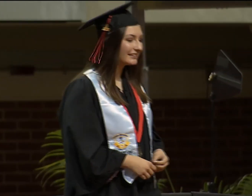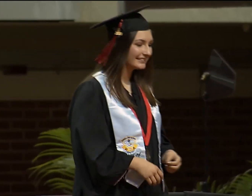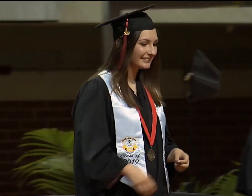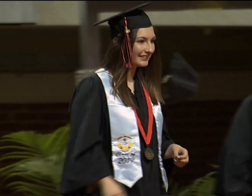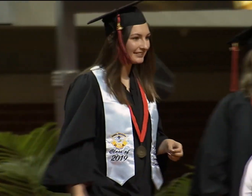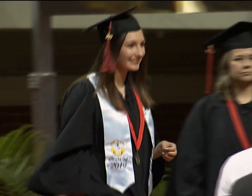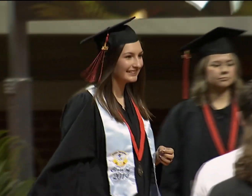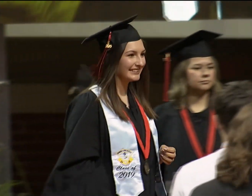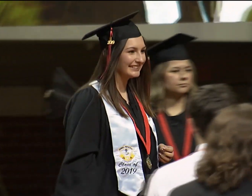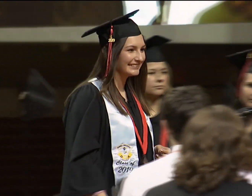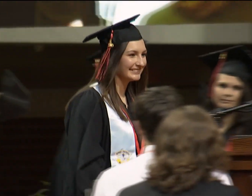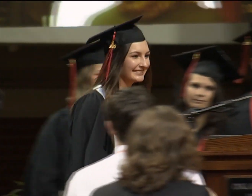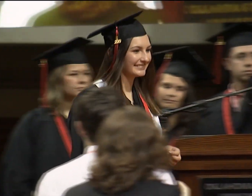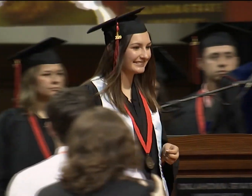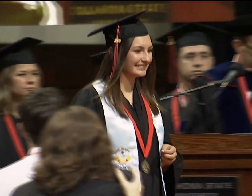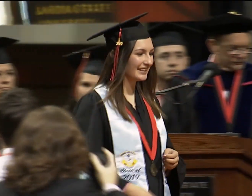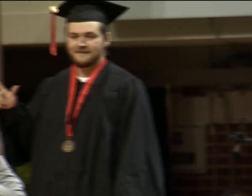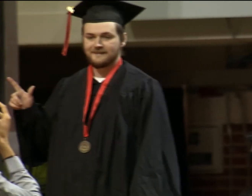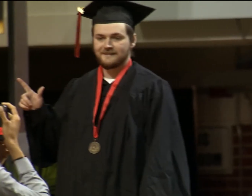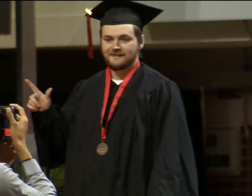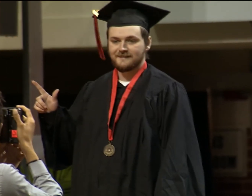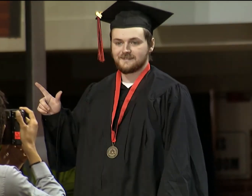Jasmine Nicole Campbell.